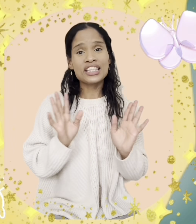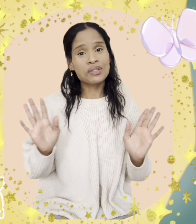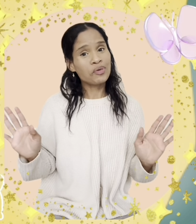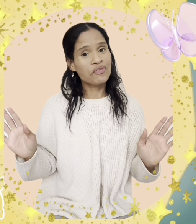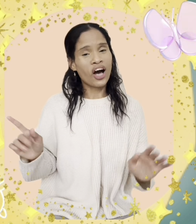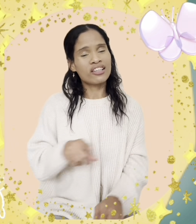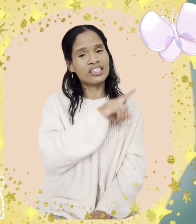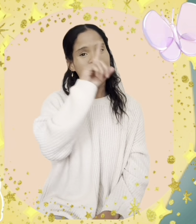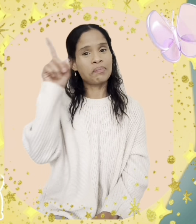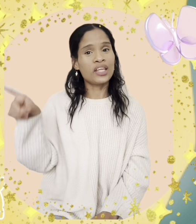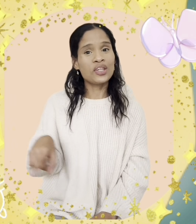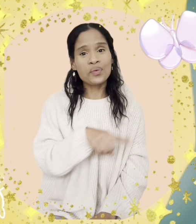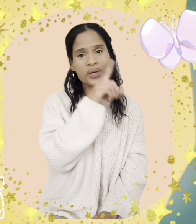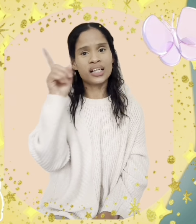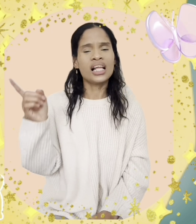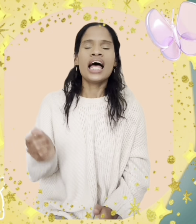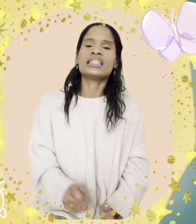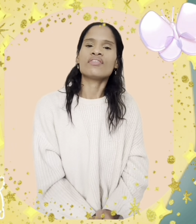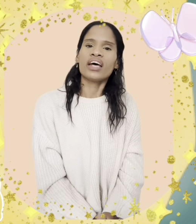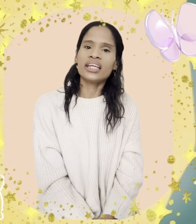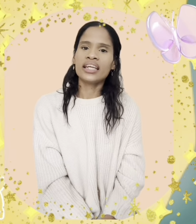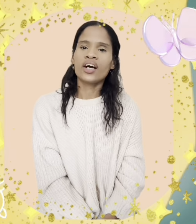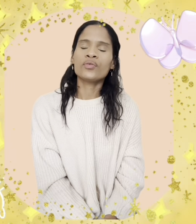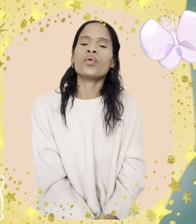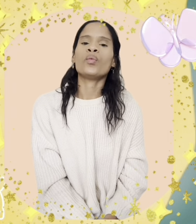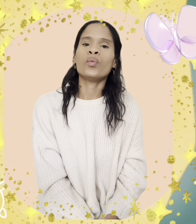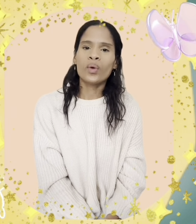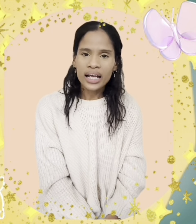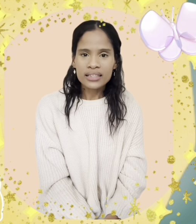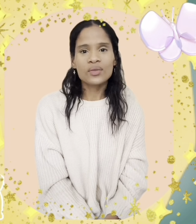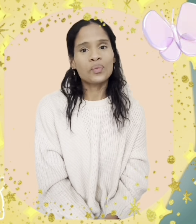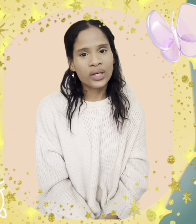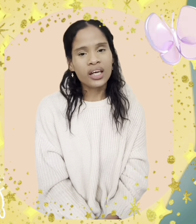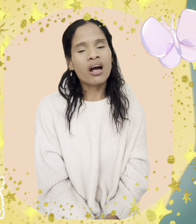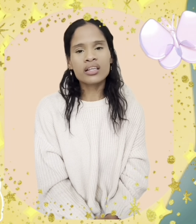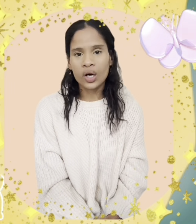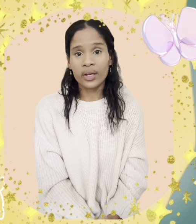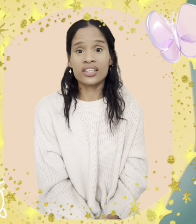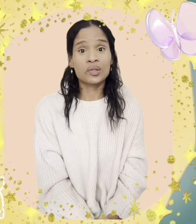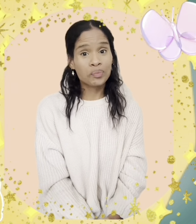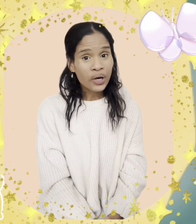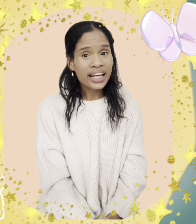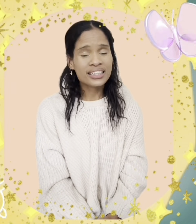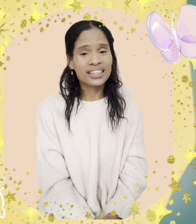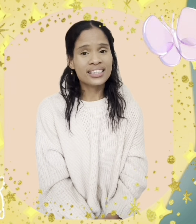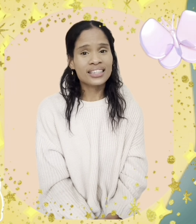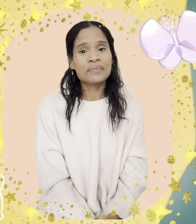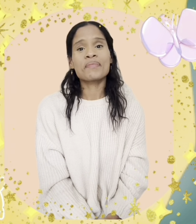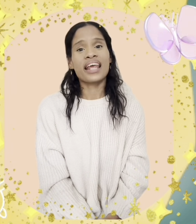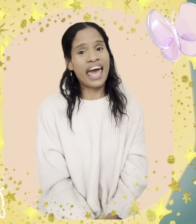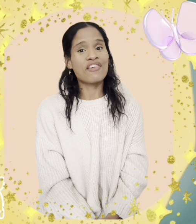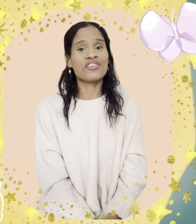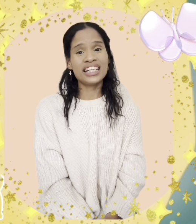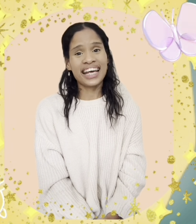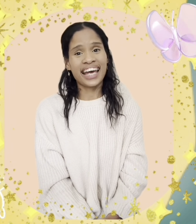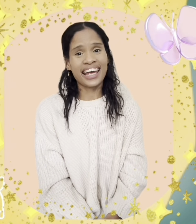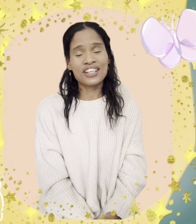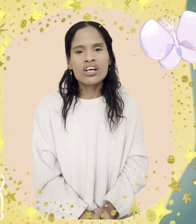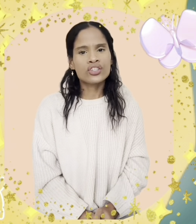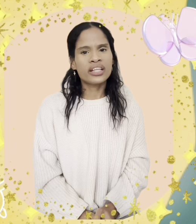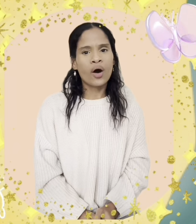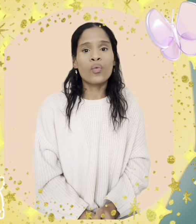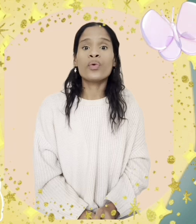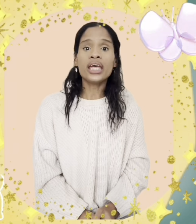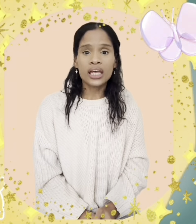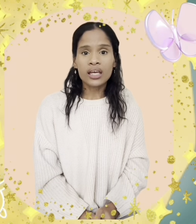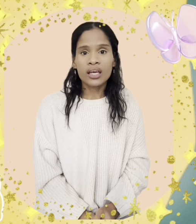Now let's move on to spin the wheel to find out what we are going to practice every day